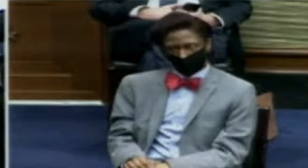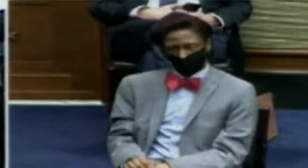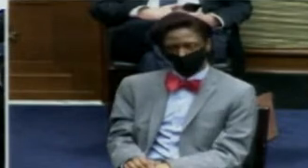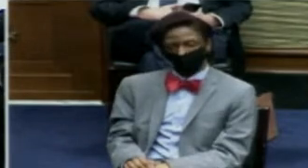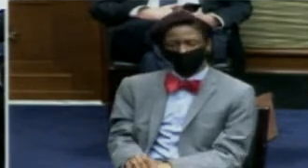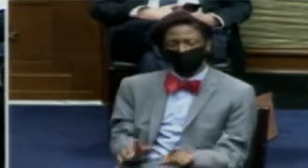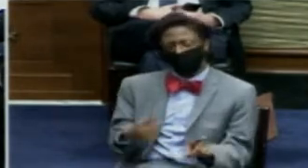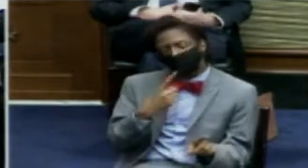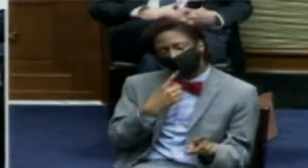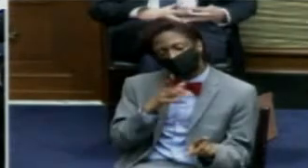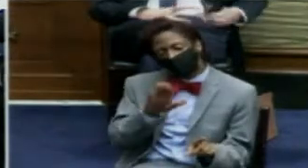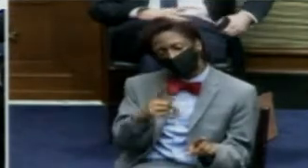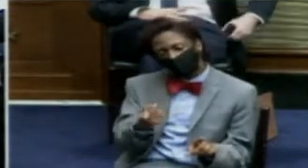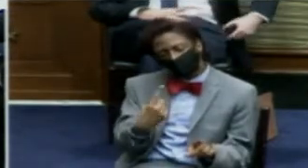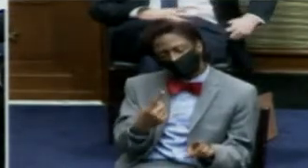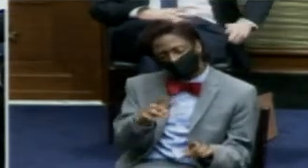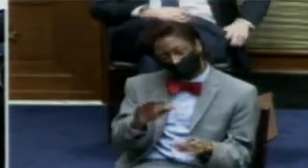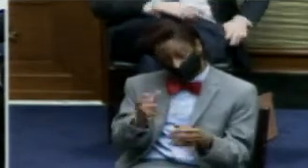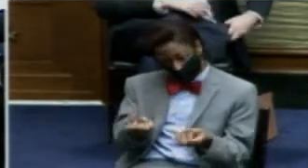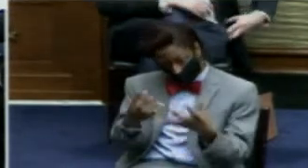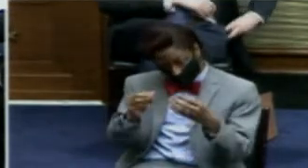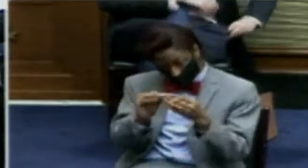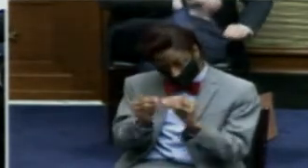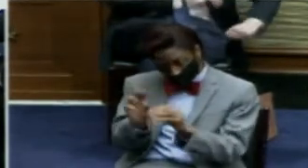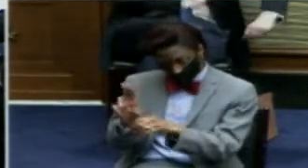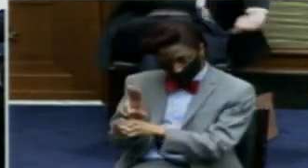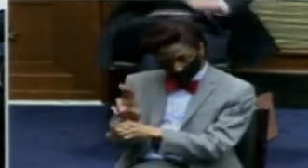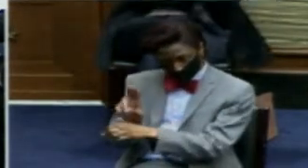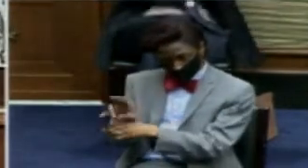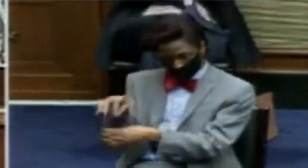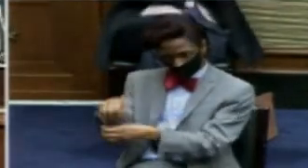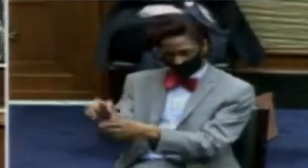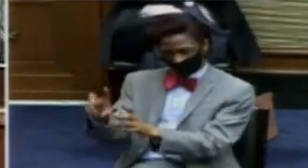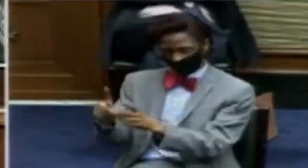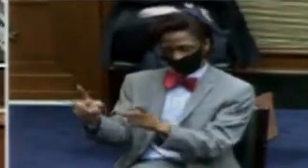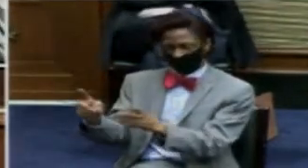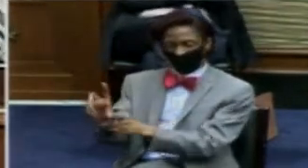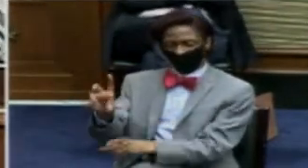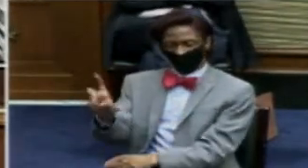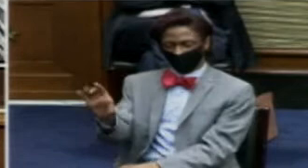I'm sorry, your question is how many numbers are used in the district clause? Yes.